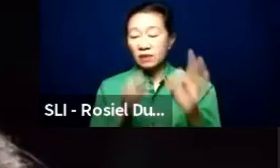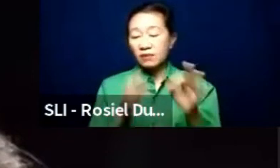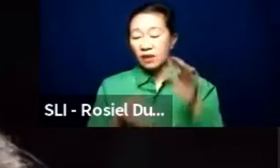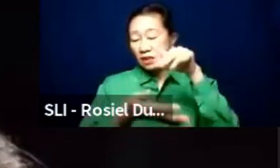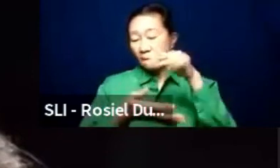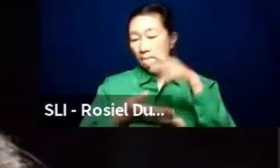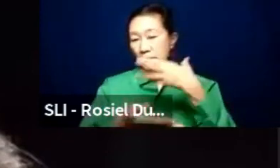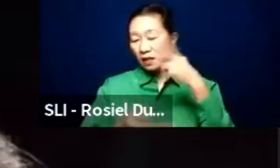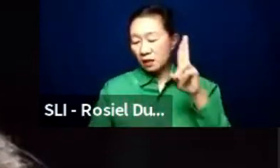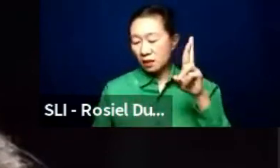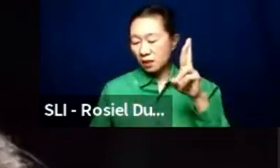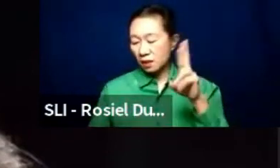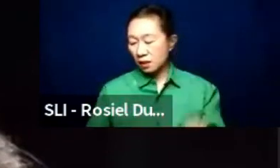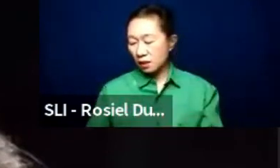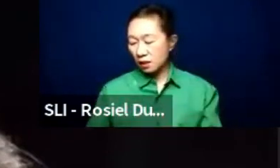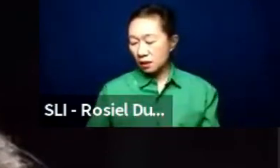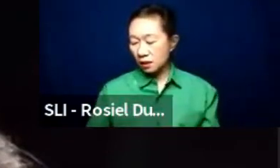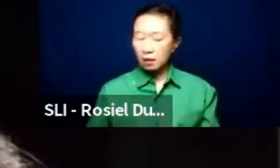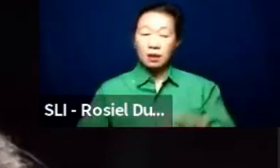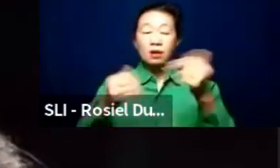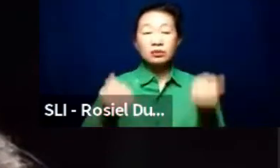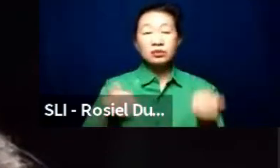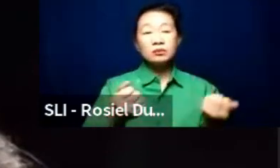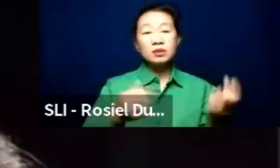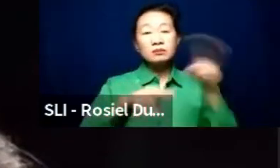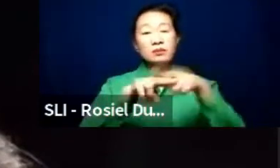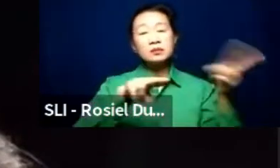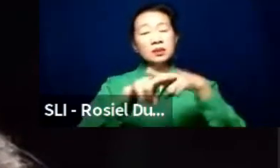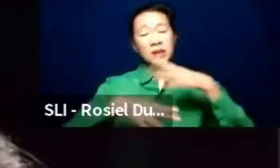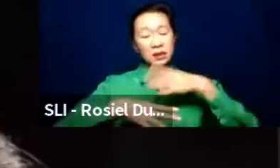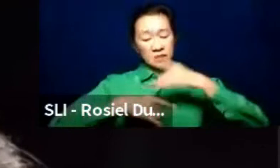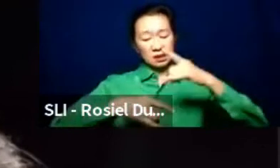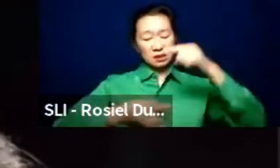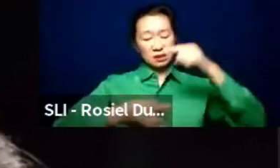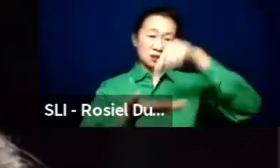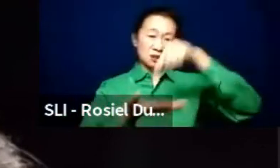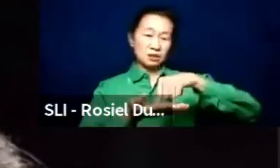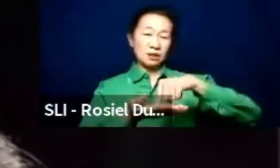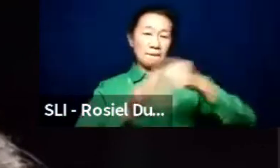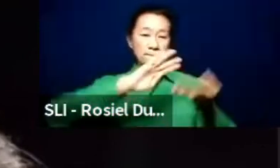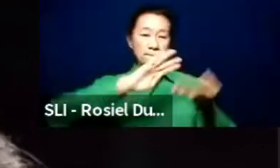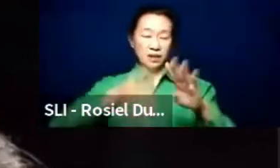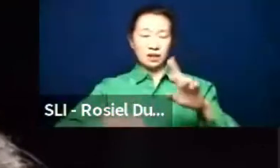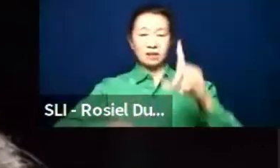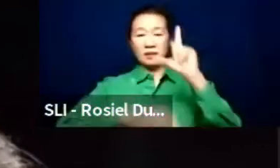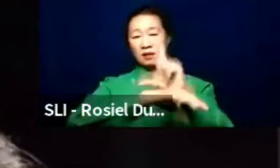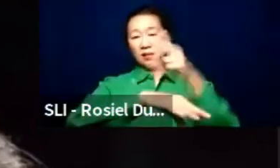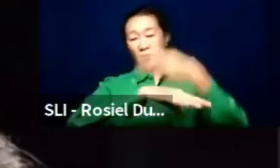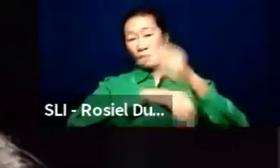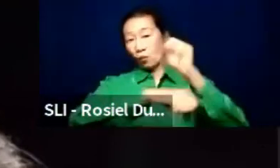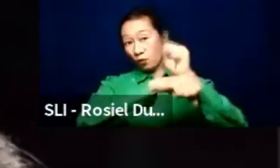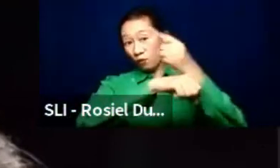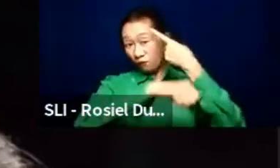and see paano ba niya mas ma-enlarge itong interest niyang ito to become livelihood for him or her,